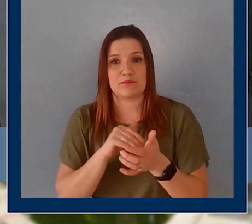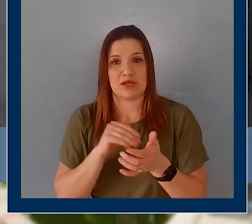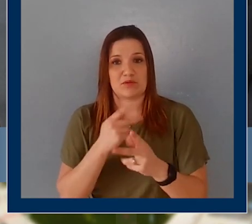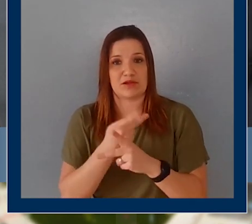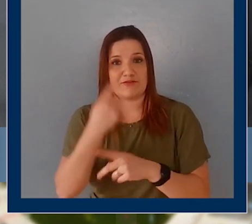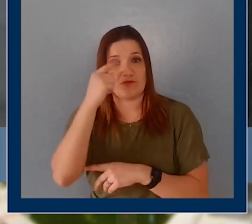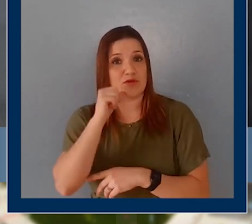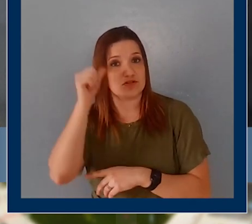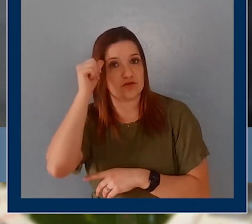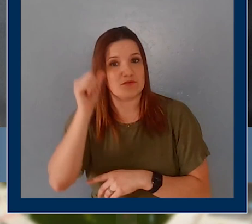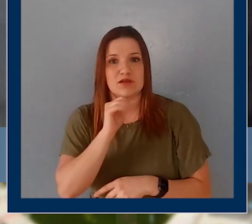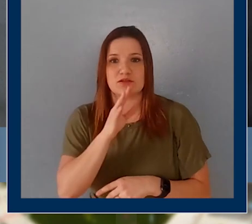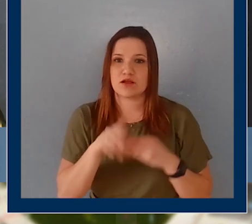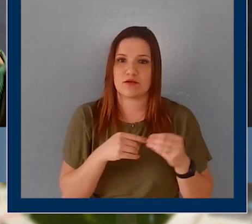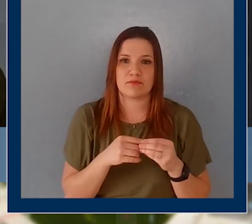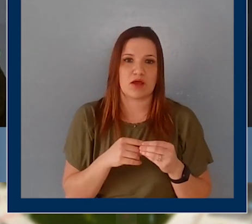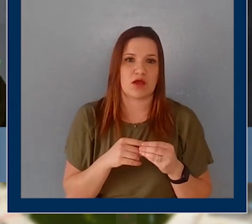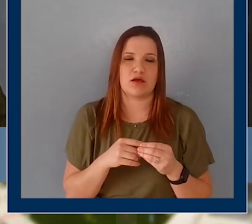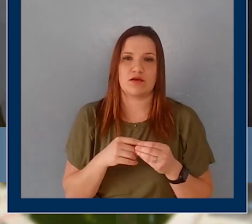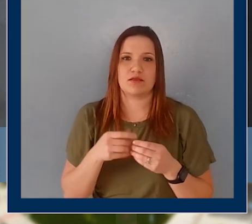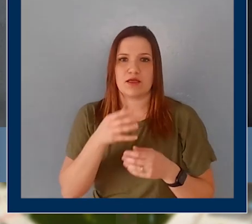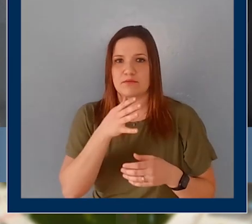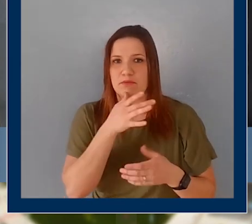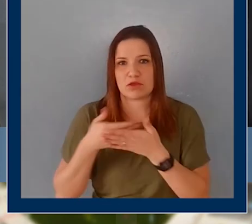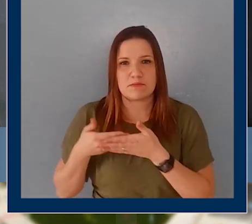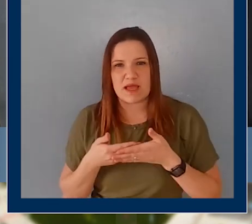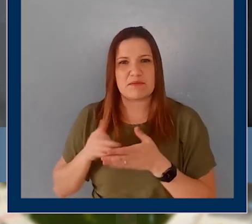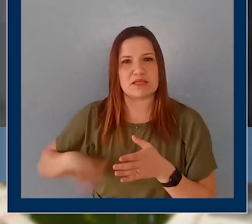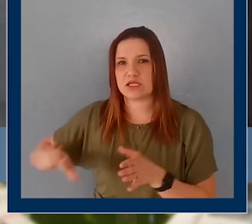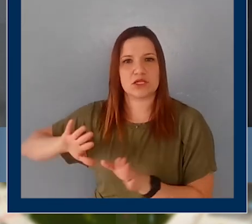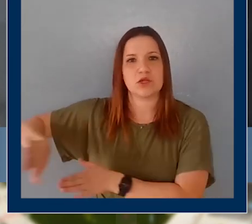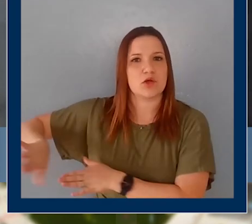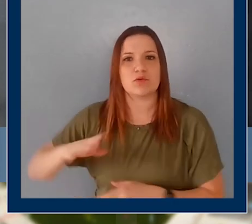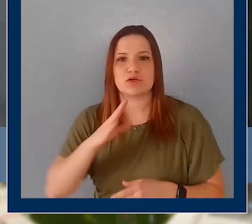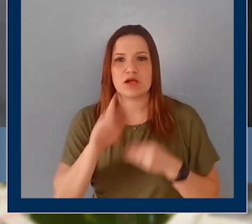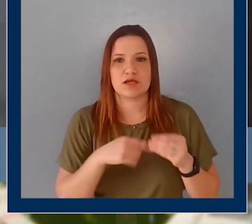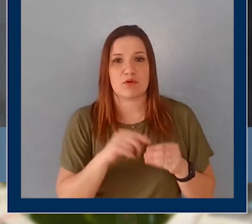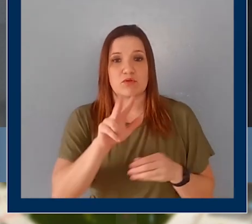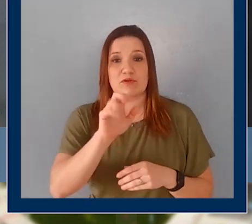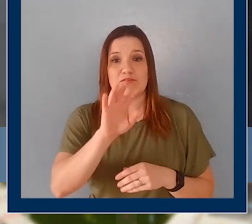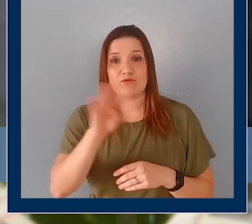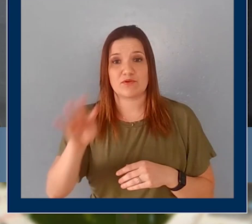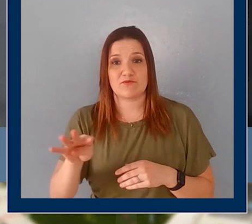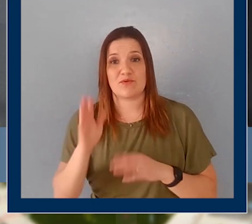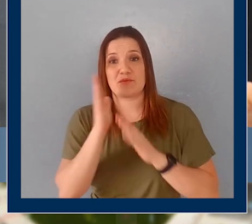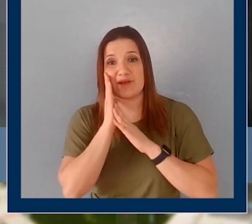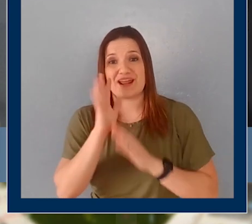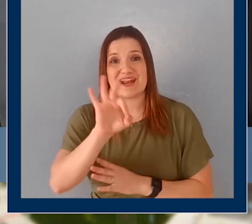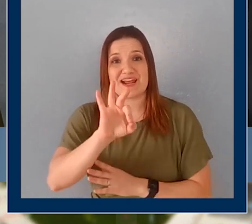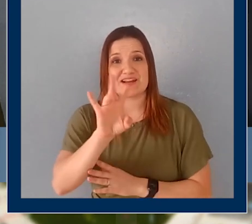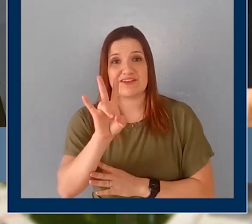we continue to be an incredibly busy hospital. As of 7 o'clock this morning, we were in